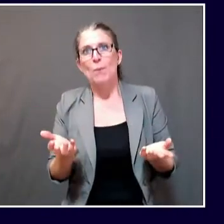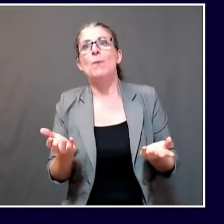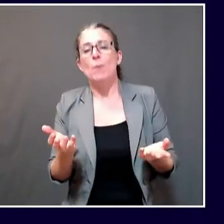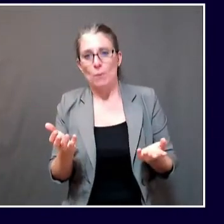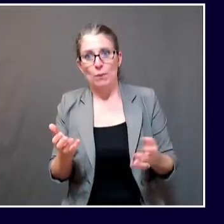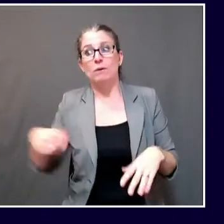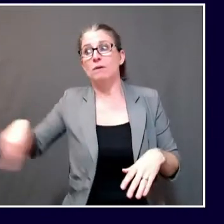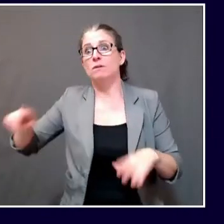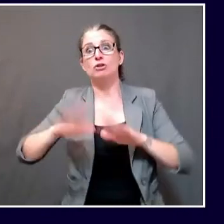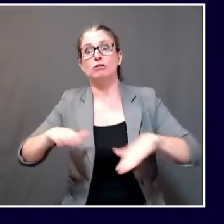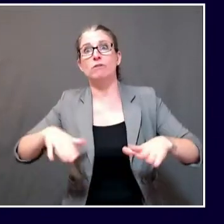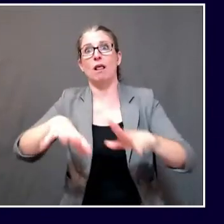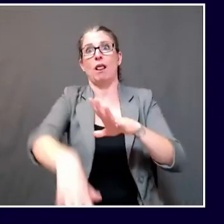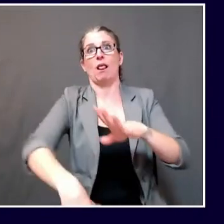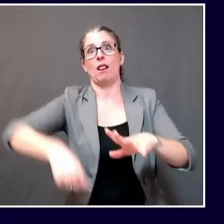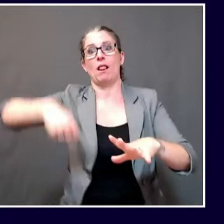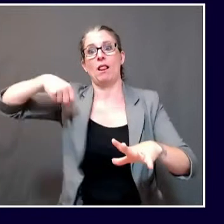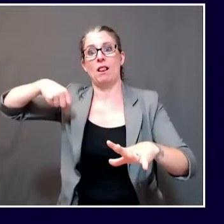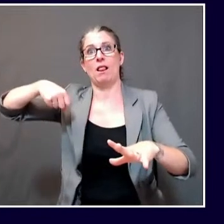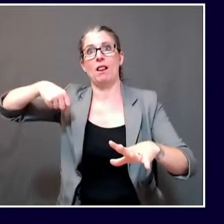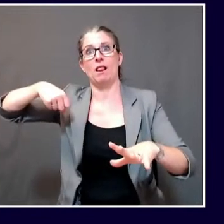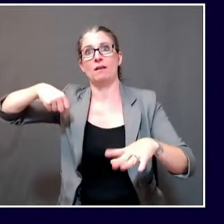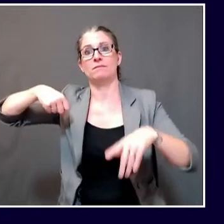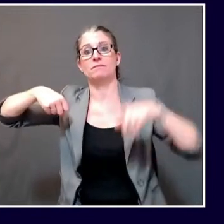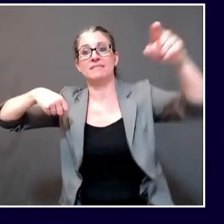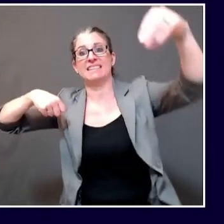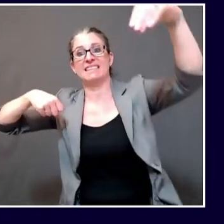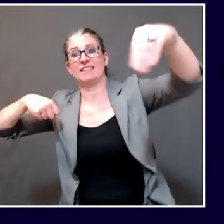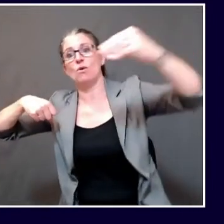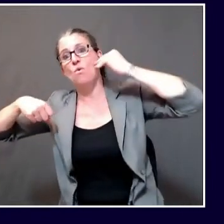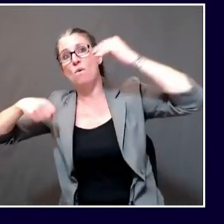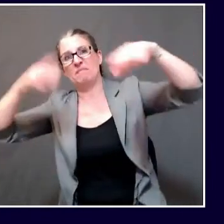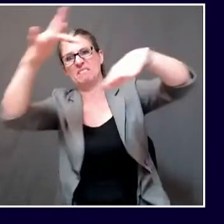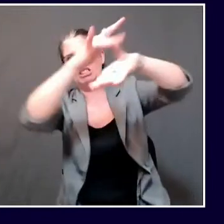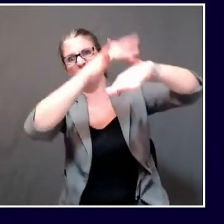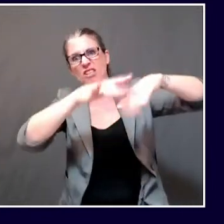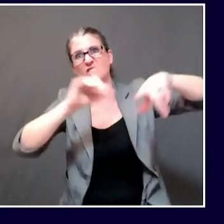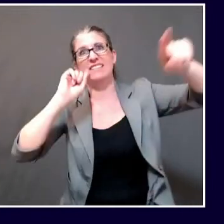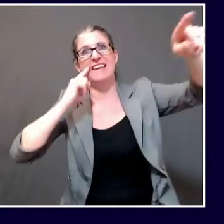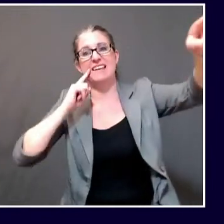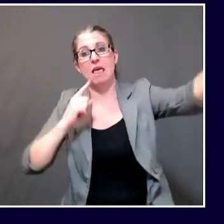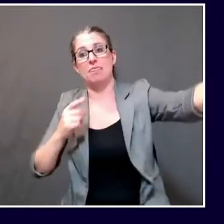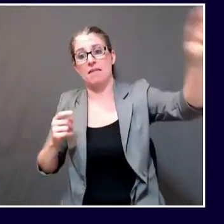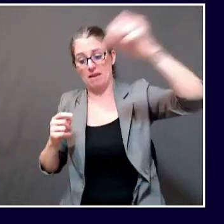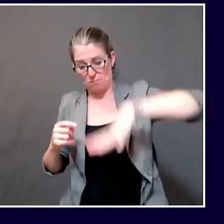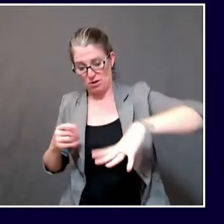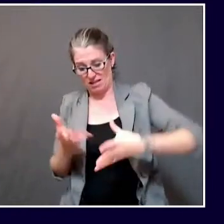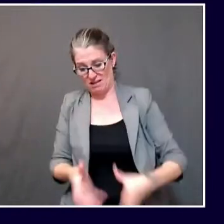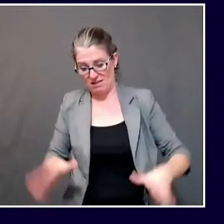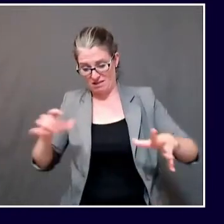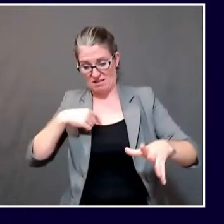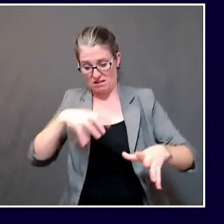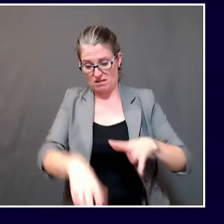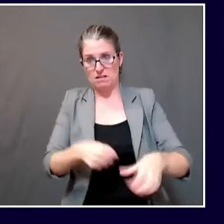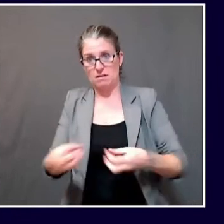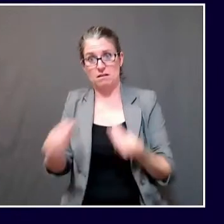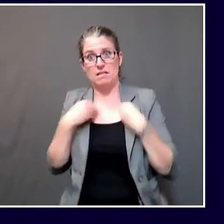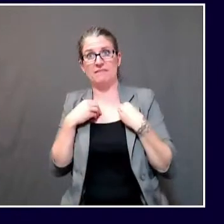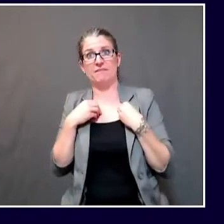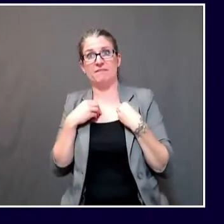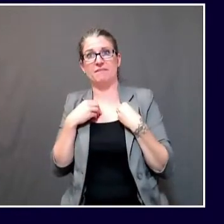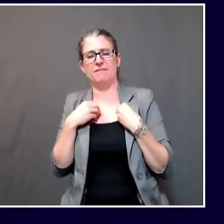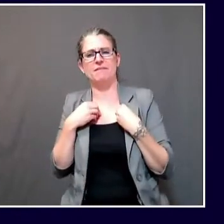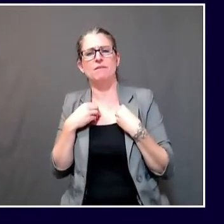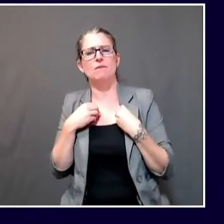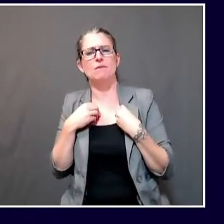who have a passing interaction with dozens or perhaps possibly hundreds of trick-or-treaters? Which is the individual or groups of people